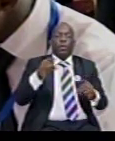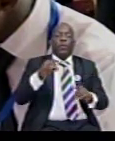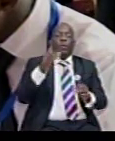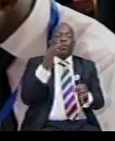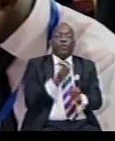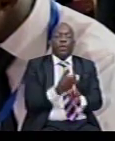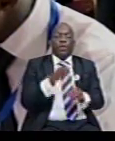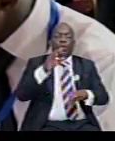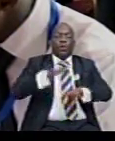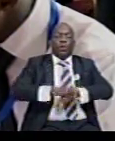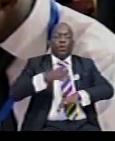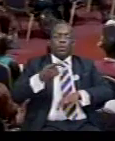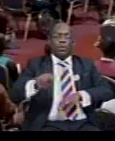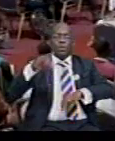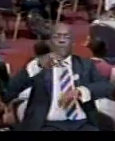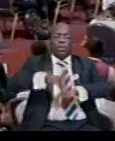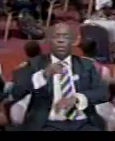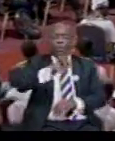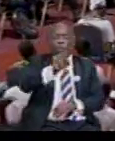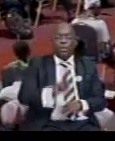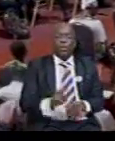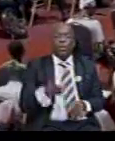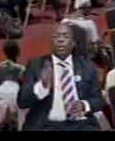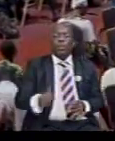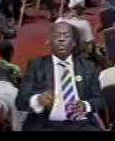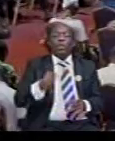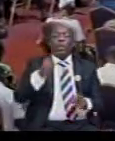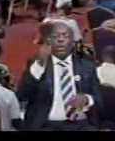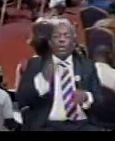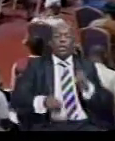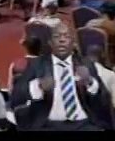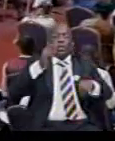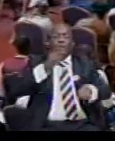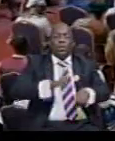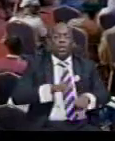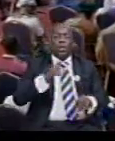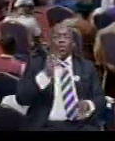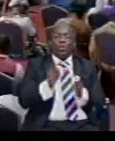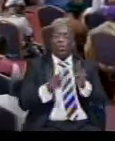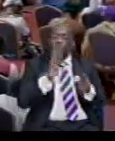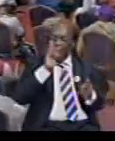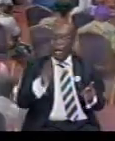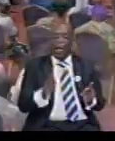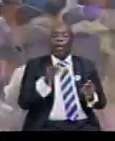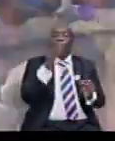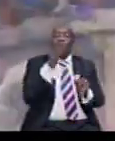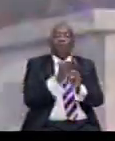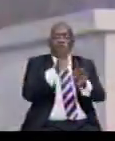time people will be faithless people. And many things make them